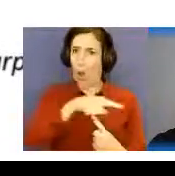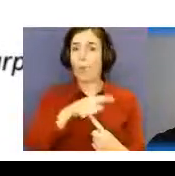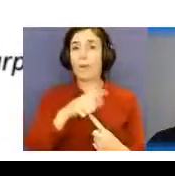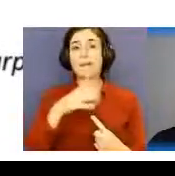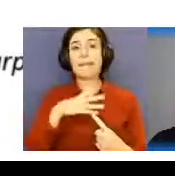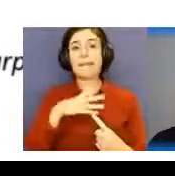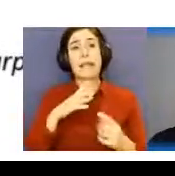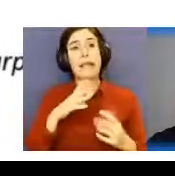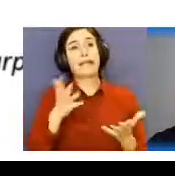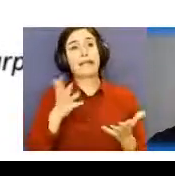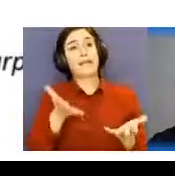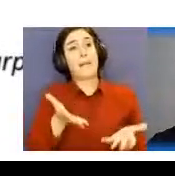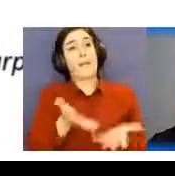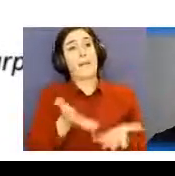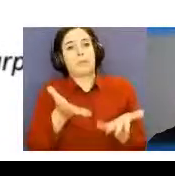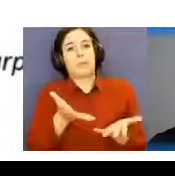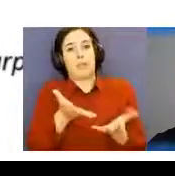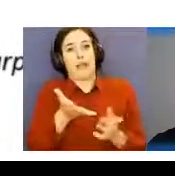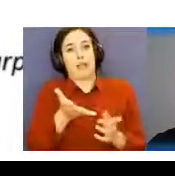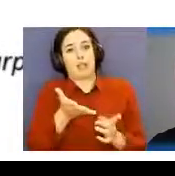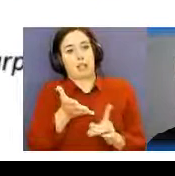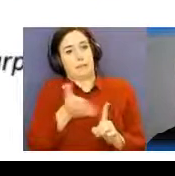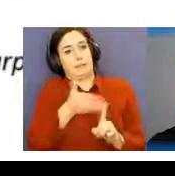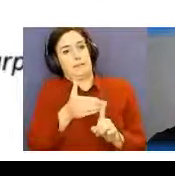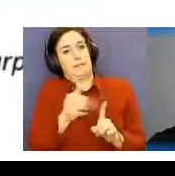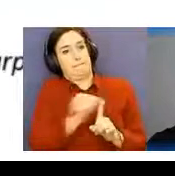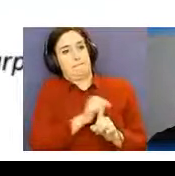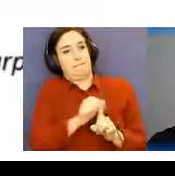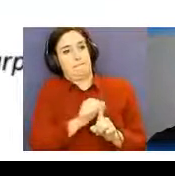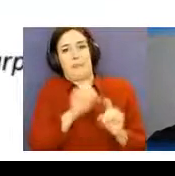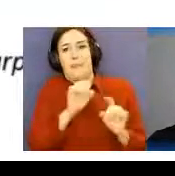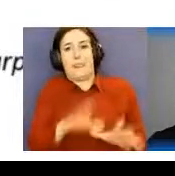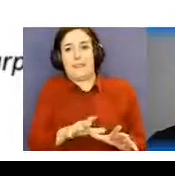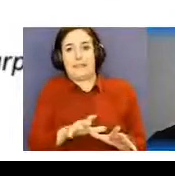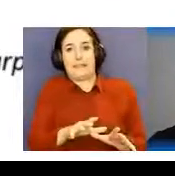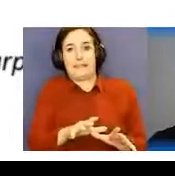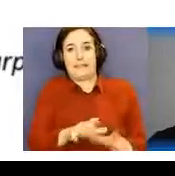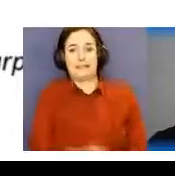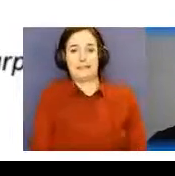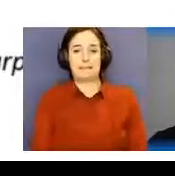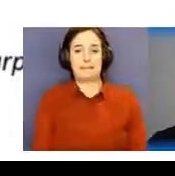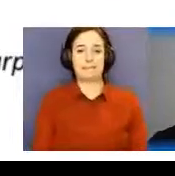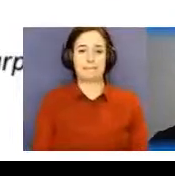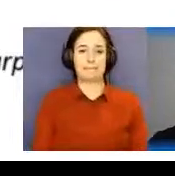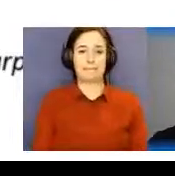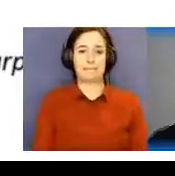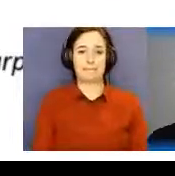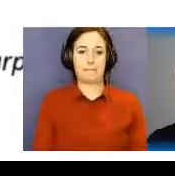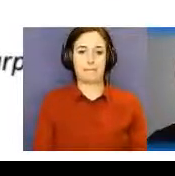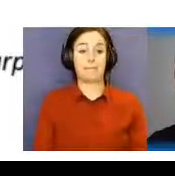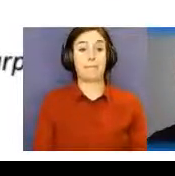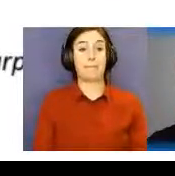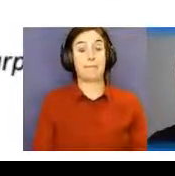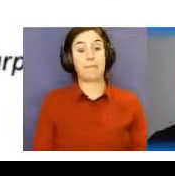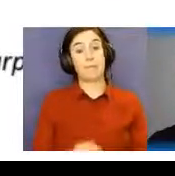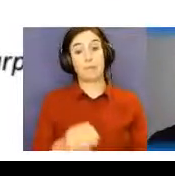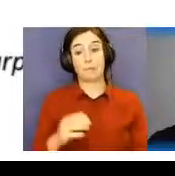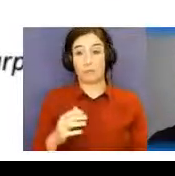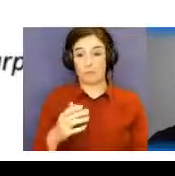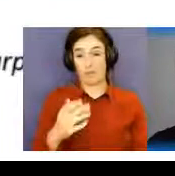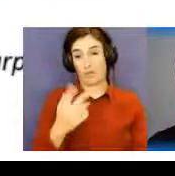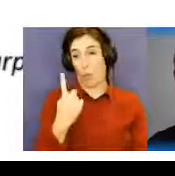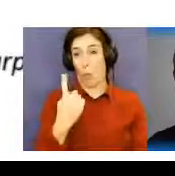become active. They don't necessarily need to go and find that information, albeit it needs to be there. That all people living with a health condition are one group. They're a homogenous group. We hear that a